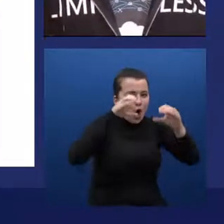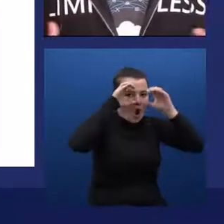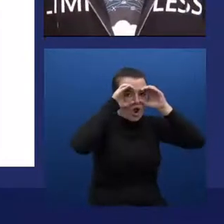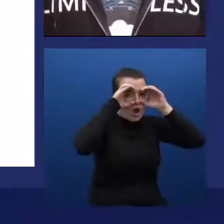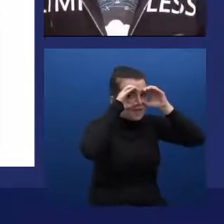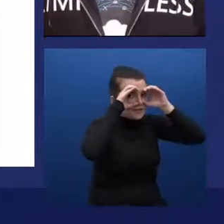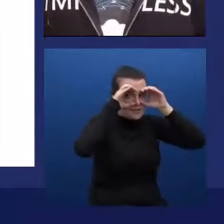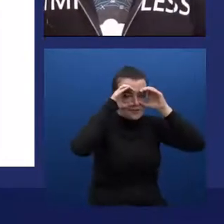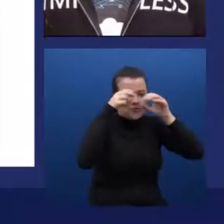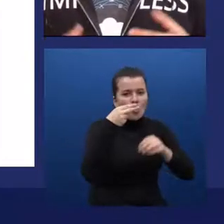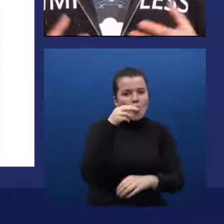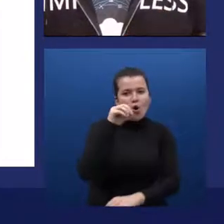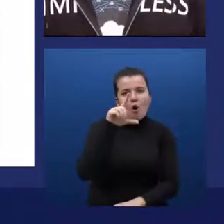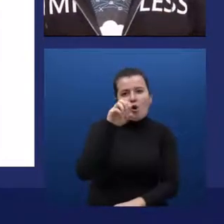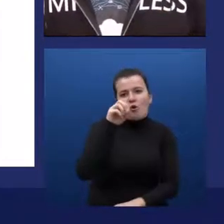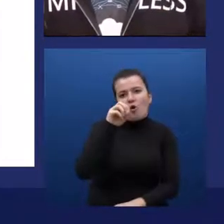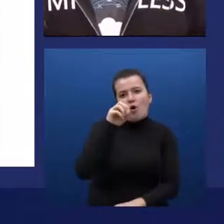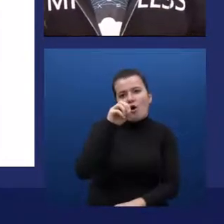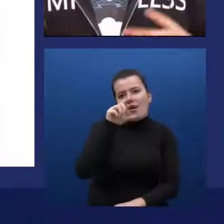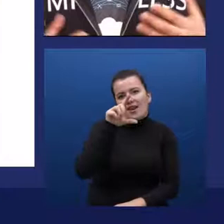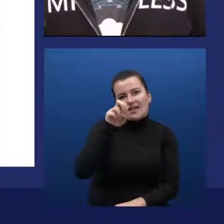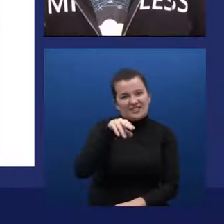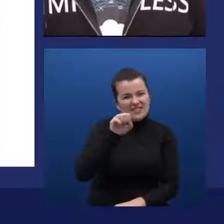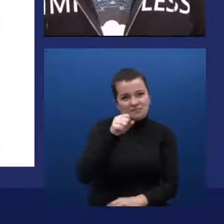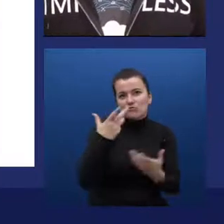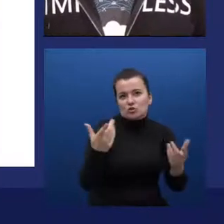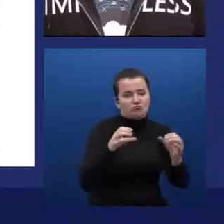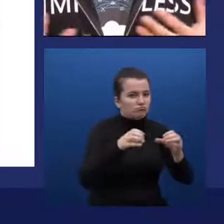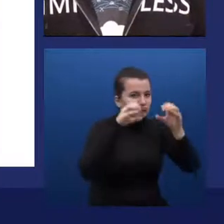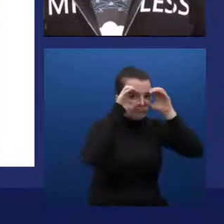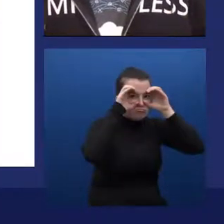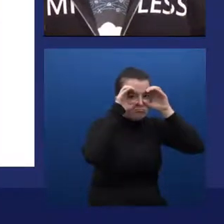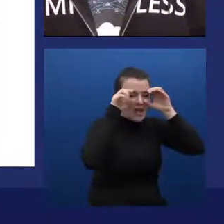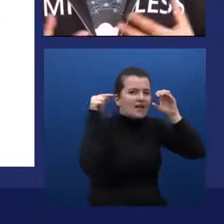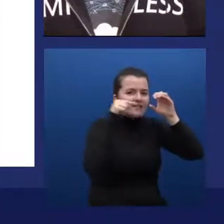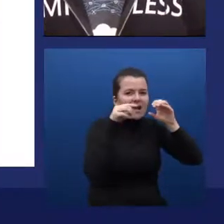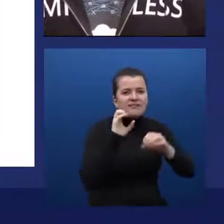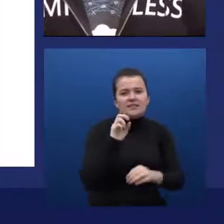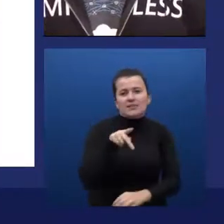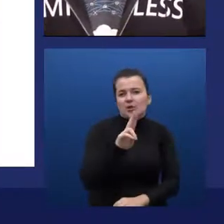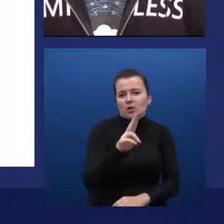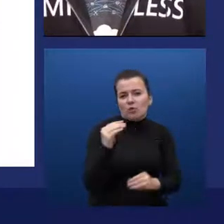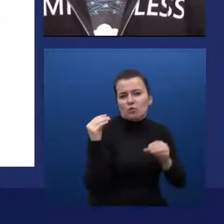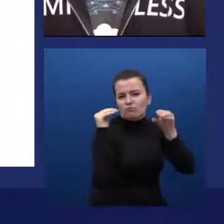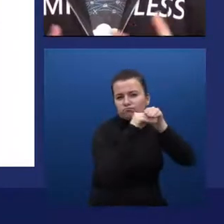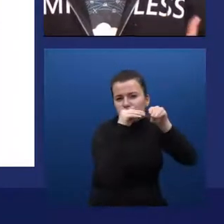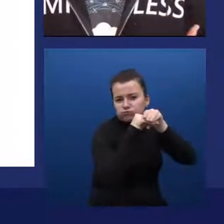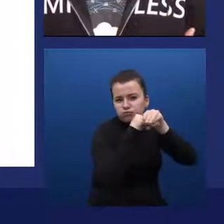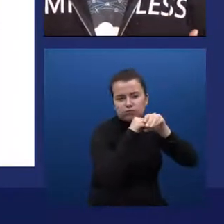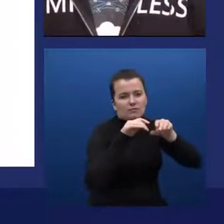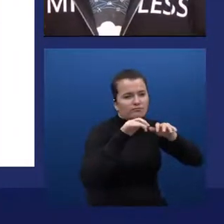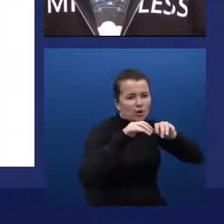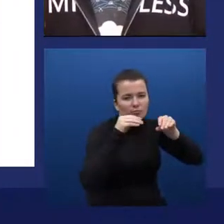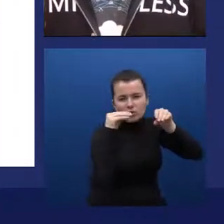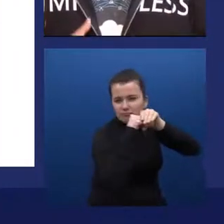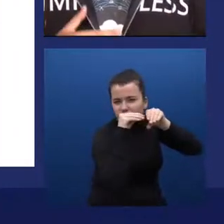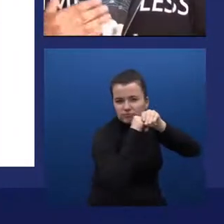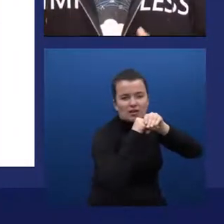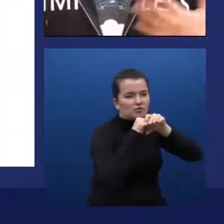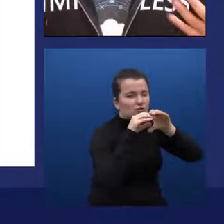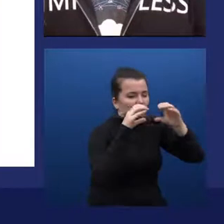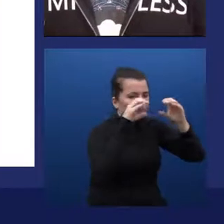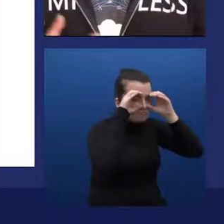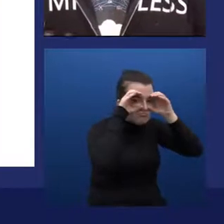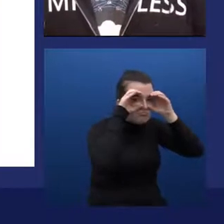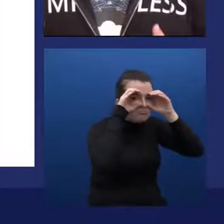a HoloLens, as you know, it's a Windows 10 device. It's got its own CPU, its own operating system, its own camera sense. The big thing with the HoloLens, as you know,